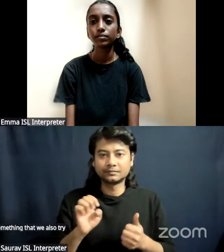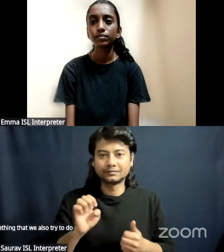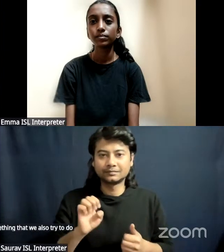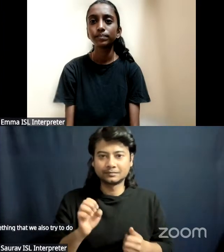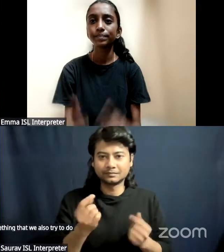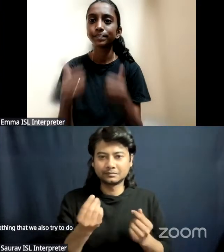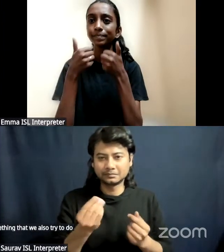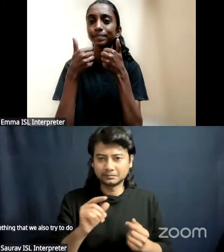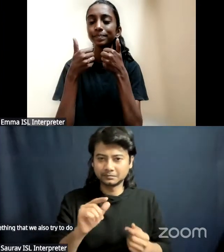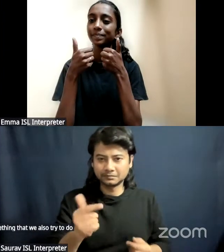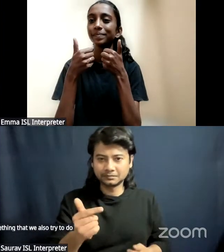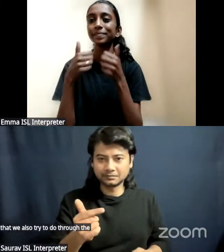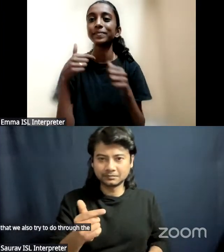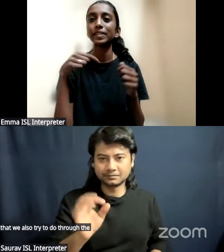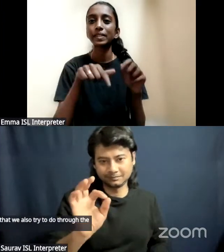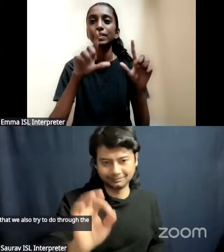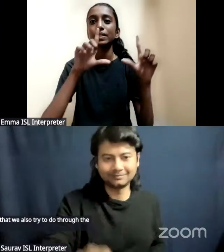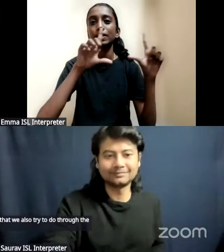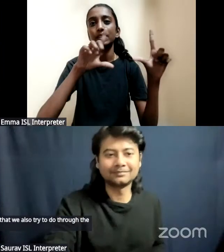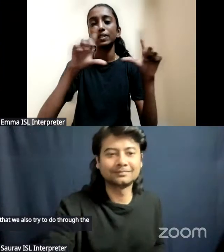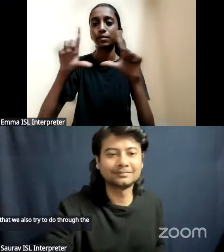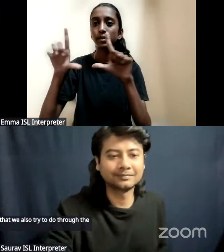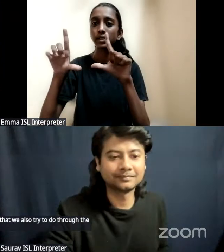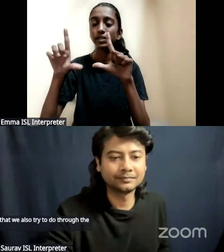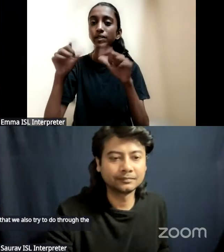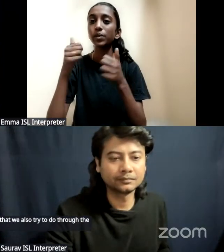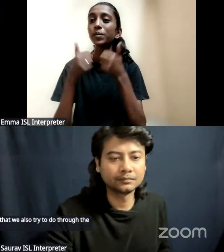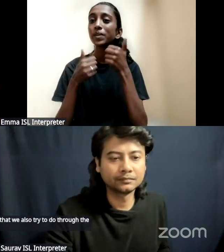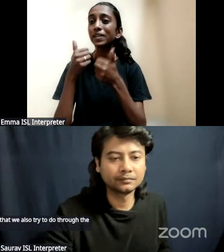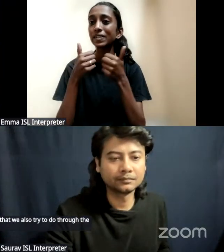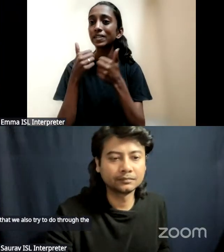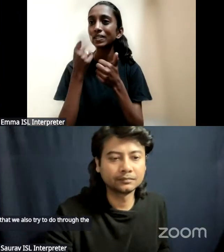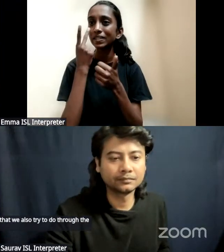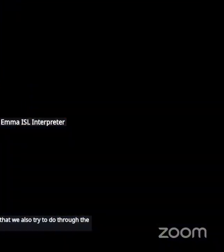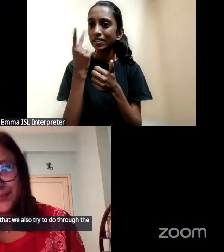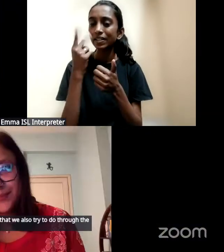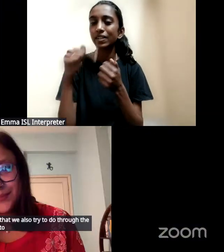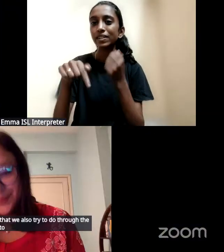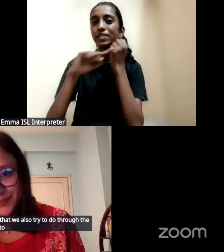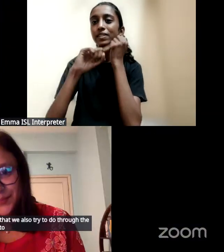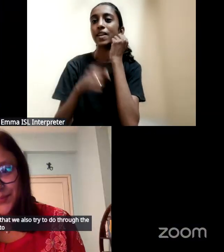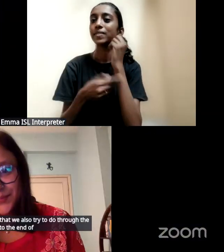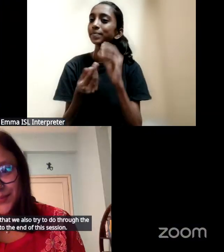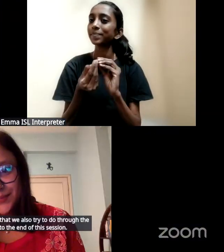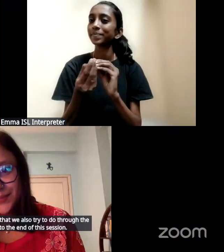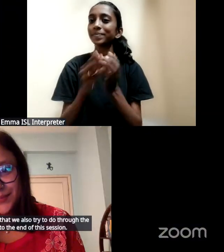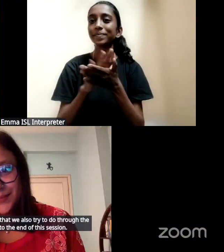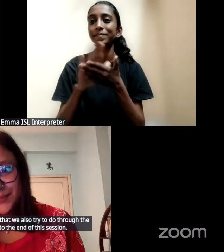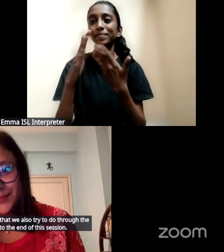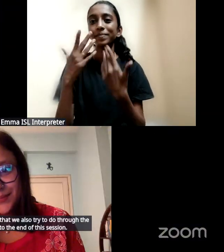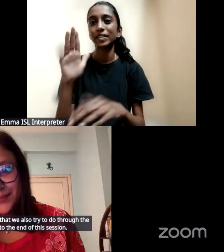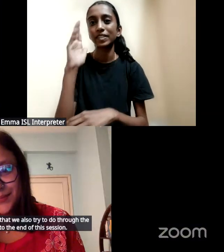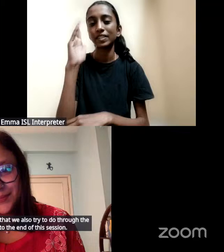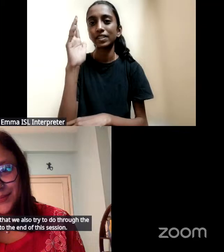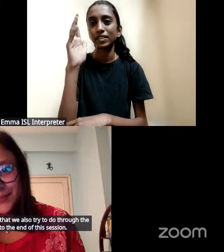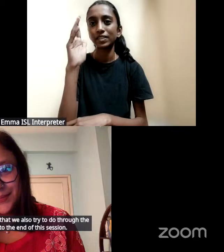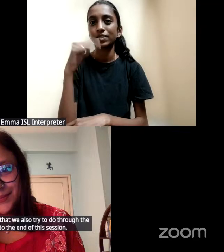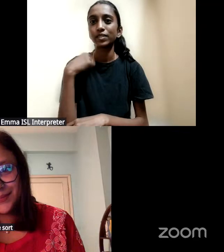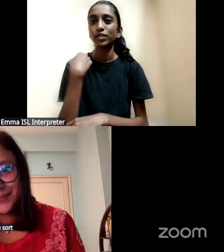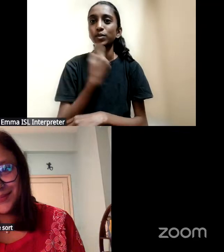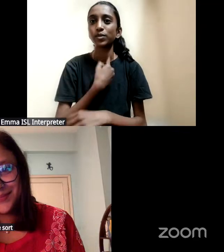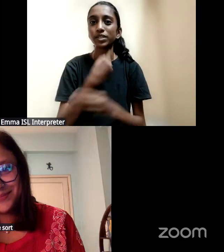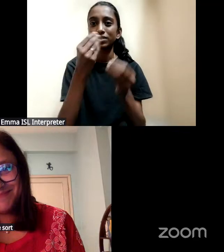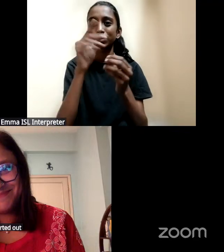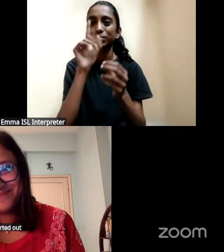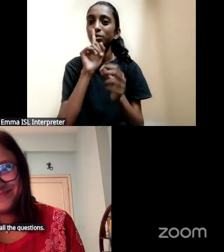the exhibition, which kind of brings us to the end of this session. We've sorted out all the